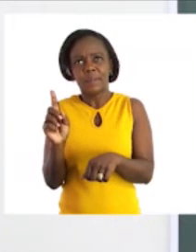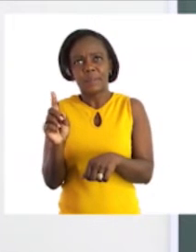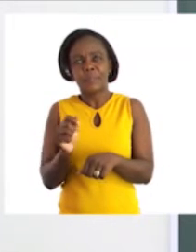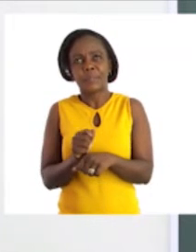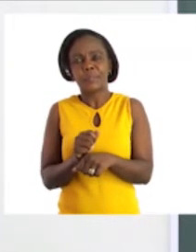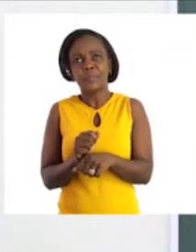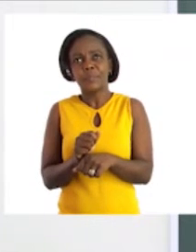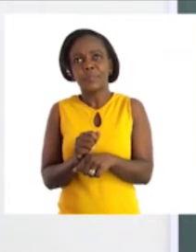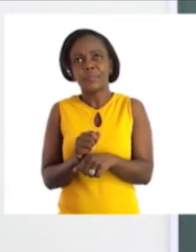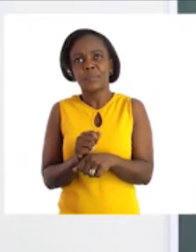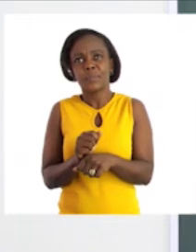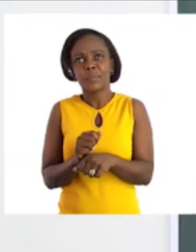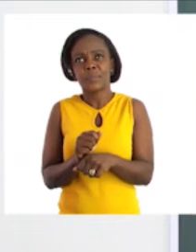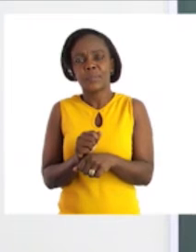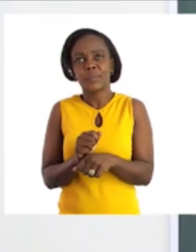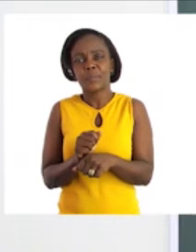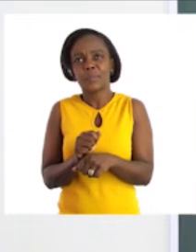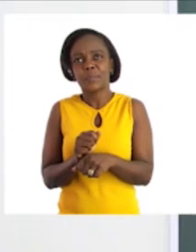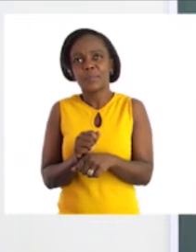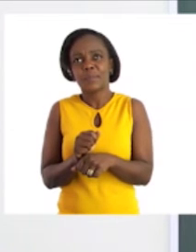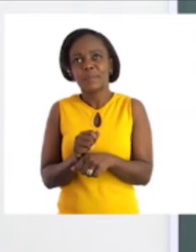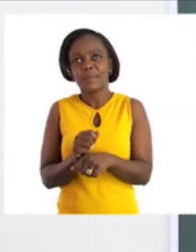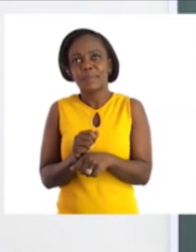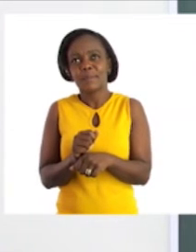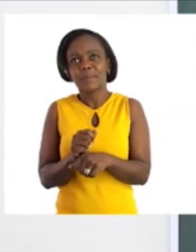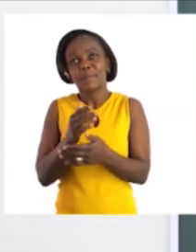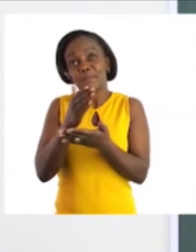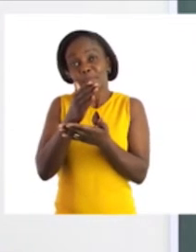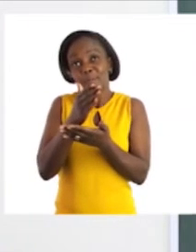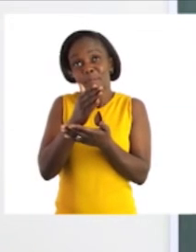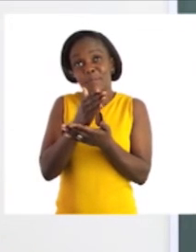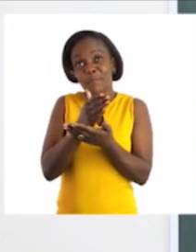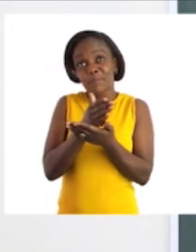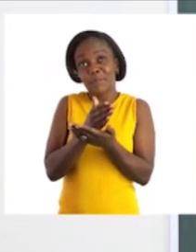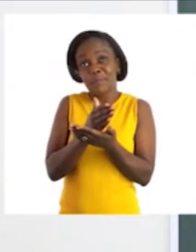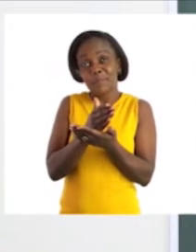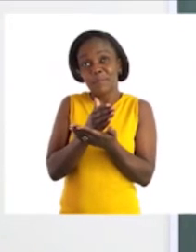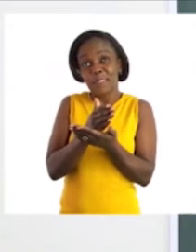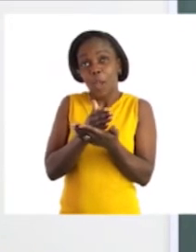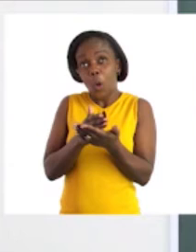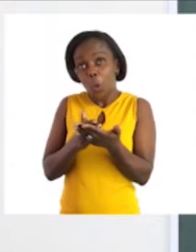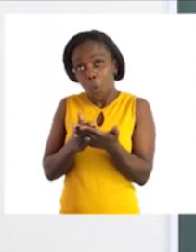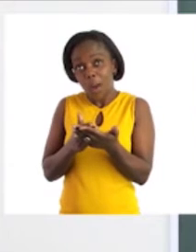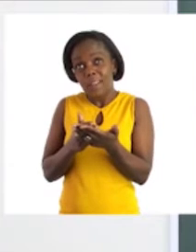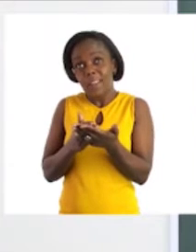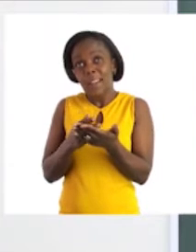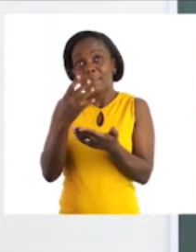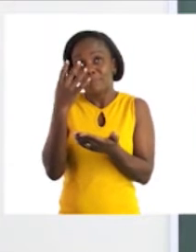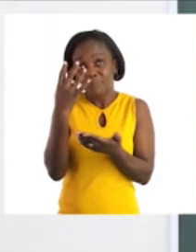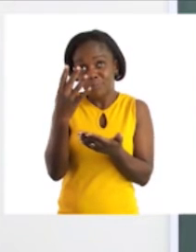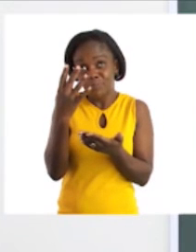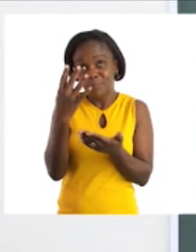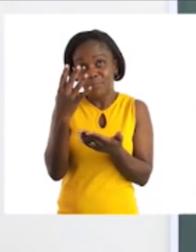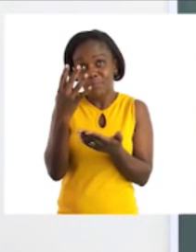time will be? Quarter past 9. Okay, but then we are not going to say quarter past. Remember,